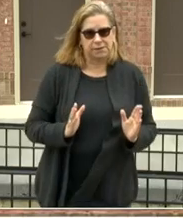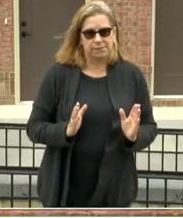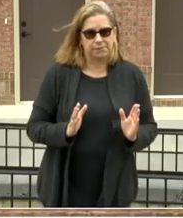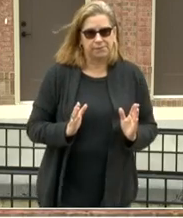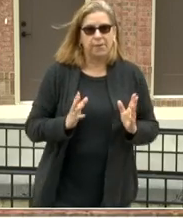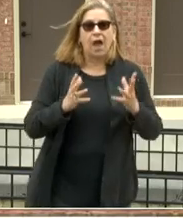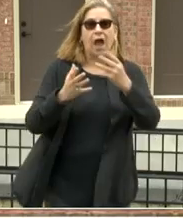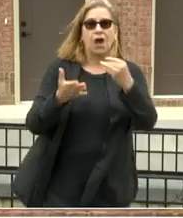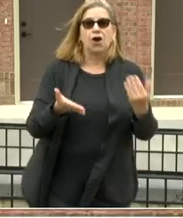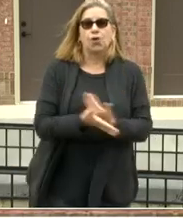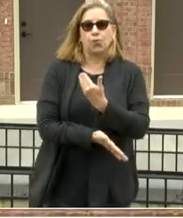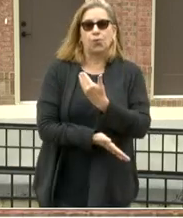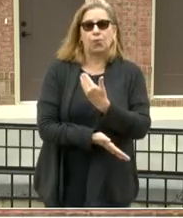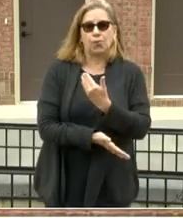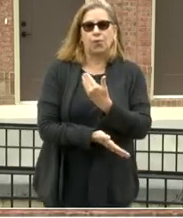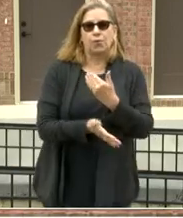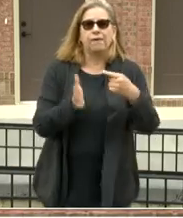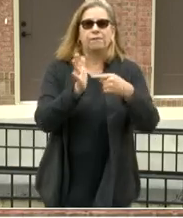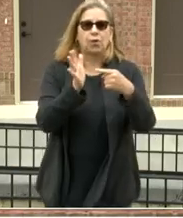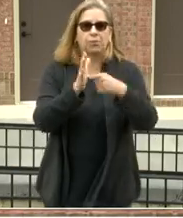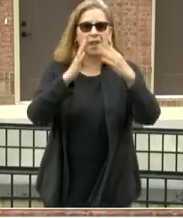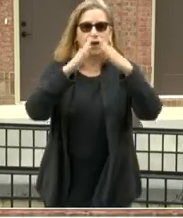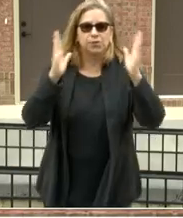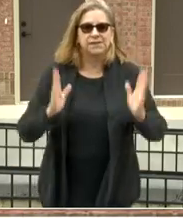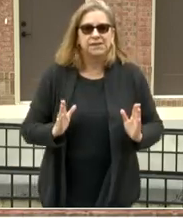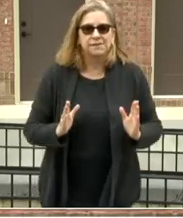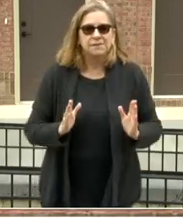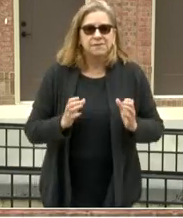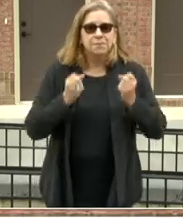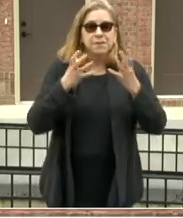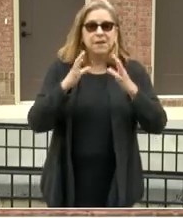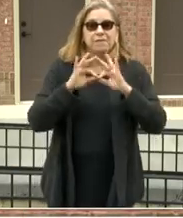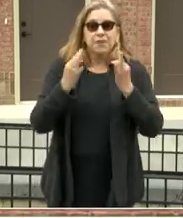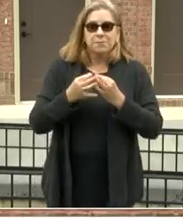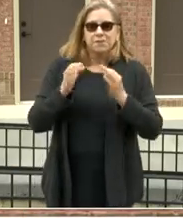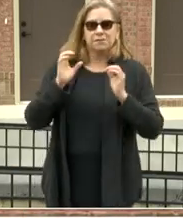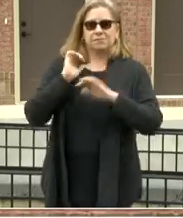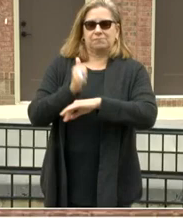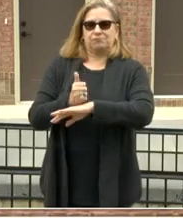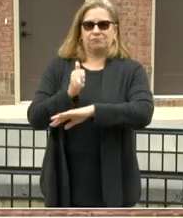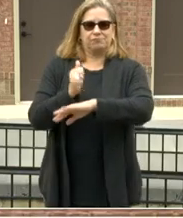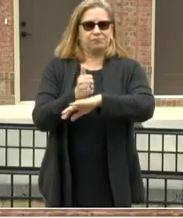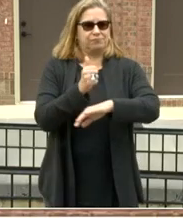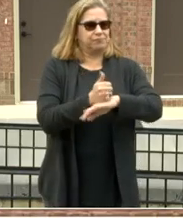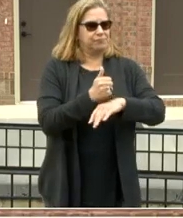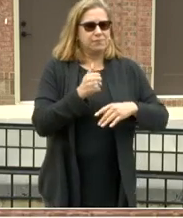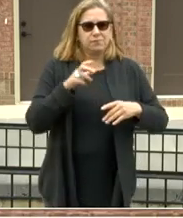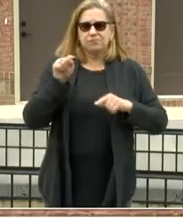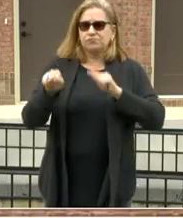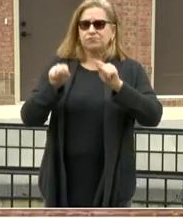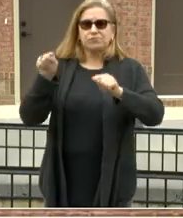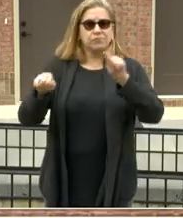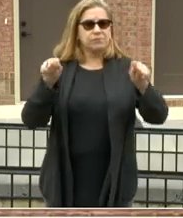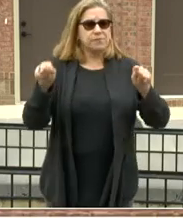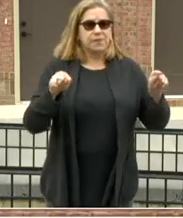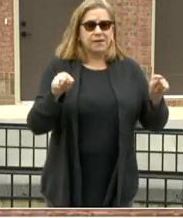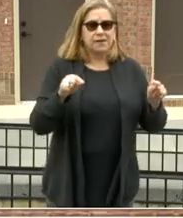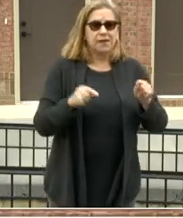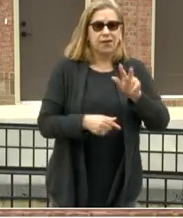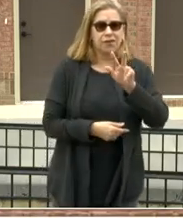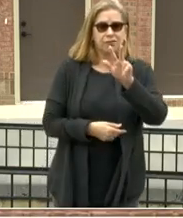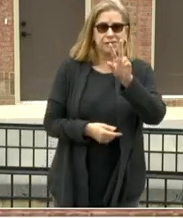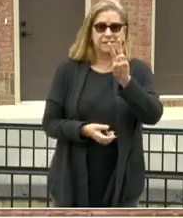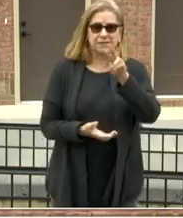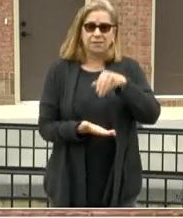We've seen multifamily housing go up all across the city, and that goal to build 36,000 new units